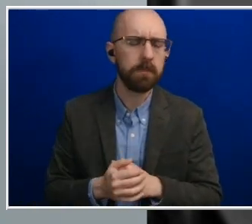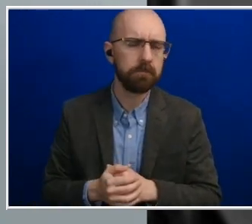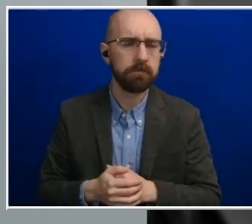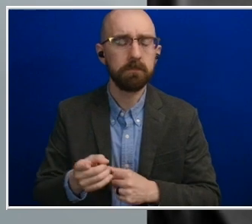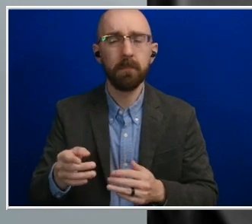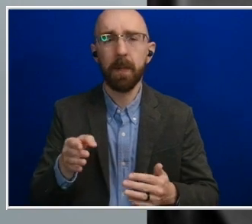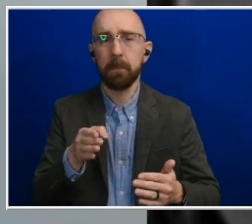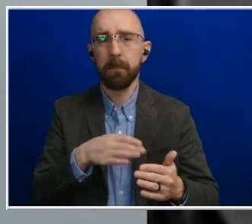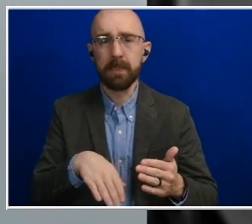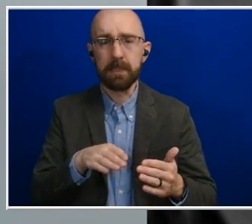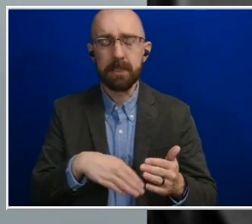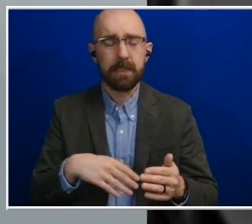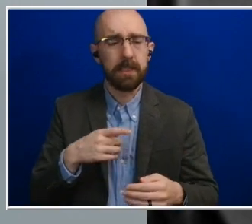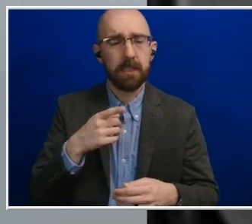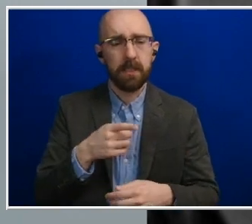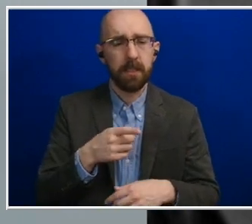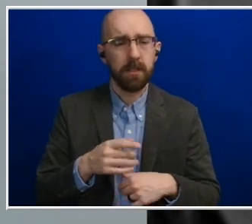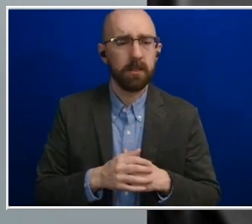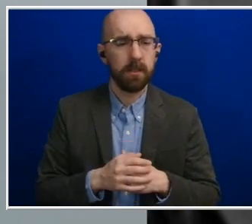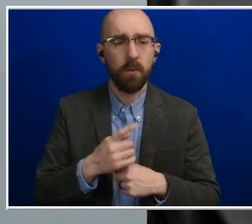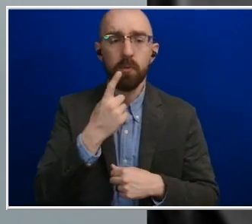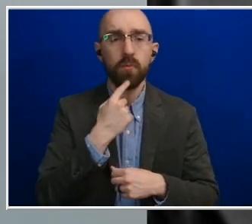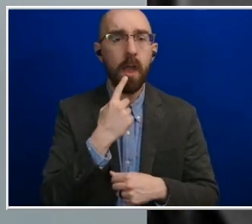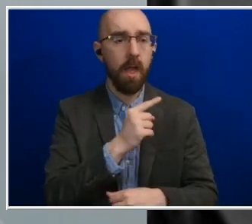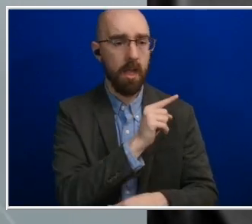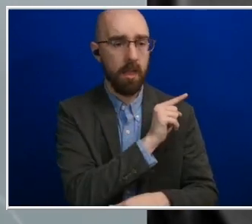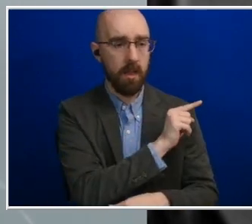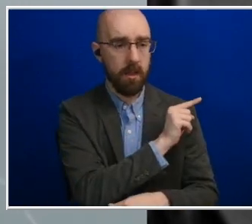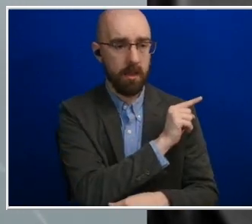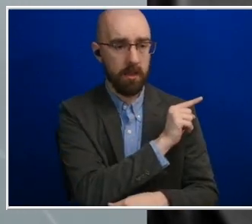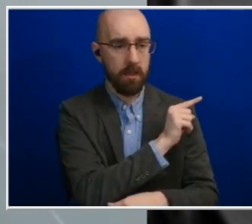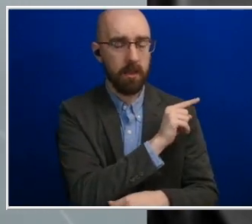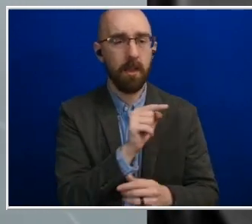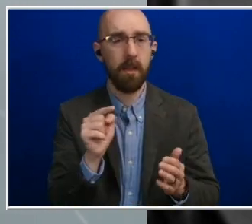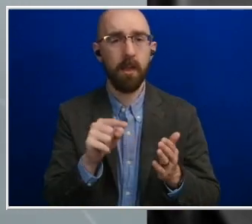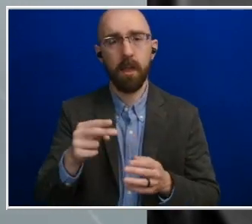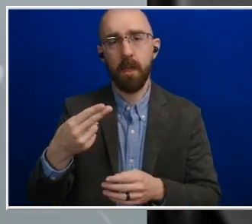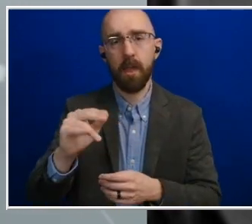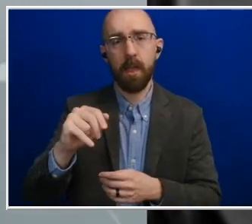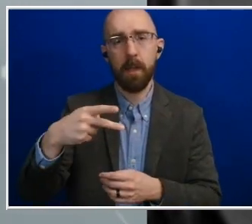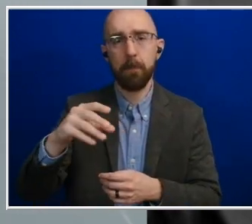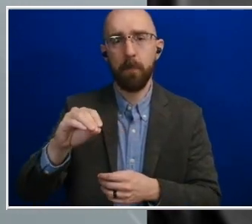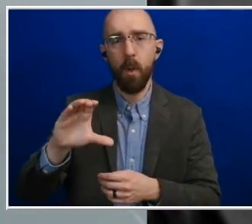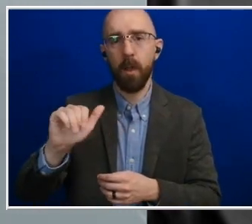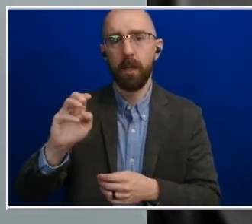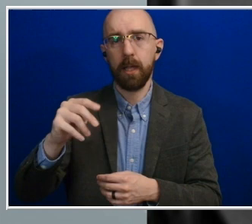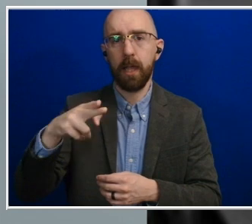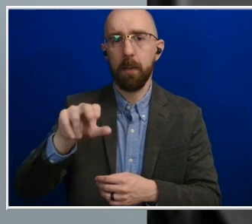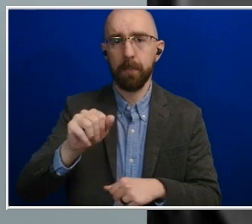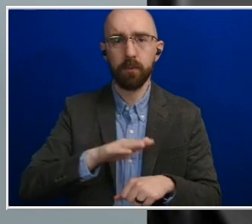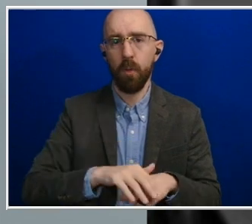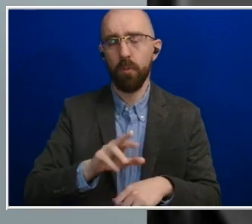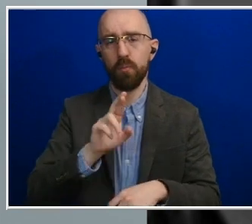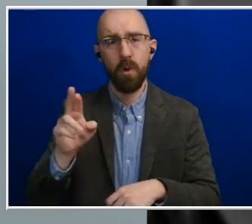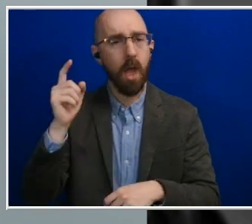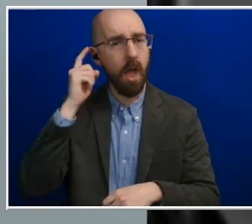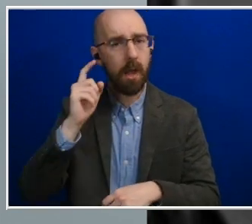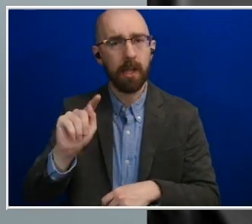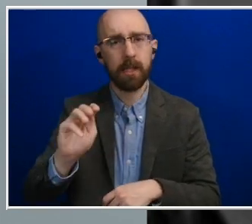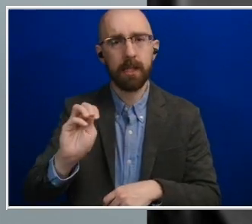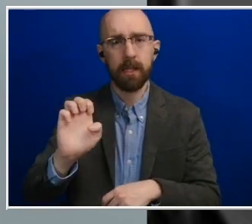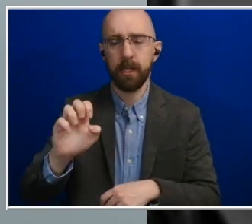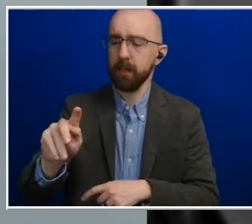the red arrow is pointing to the hippocampus on the right temporal lobe, and it's just